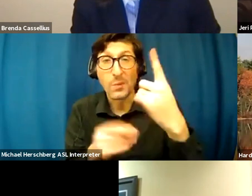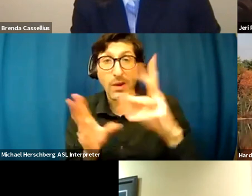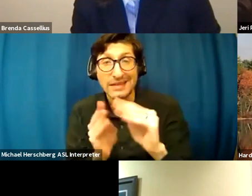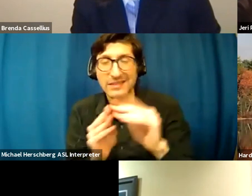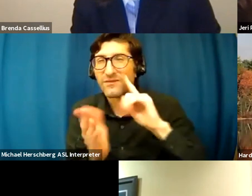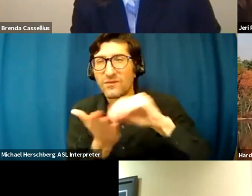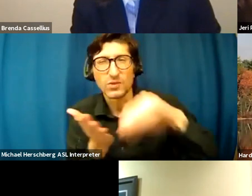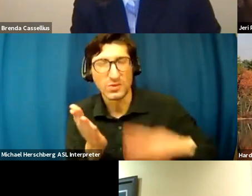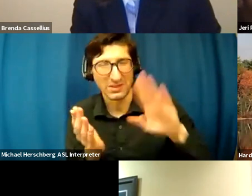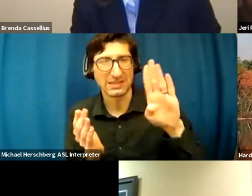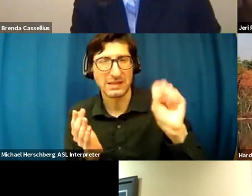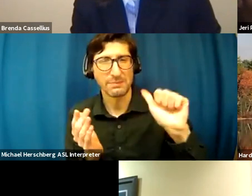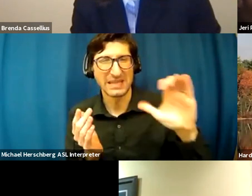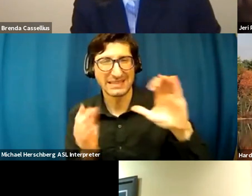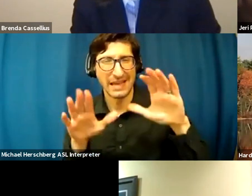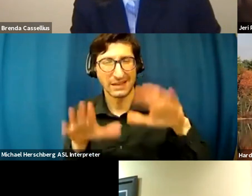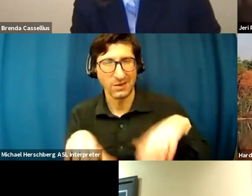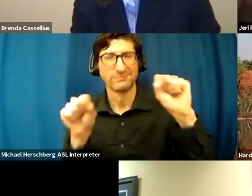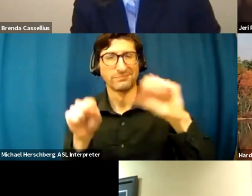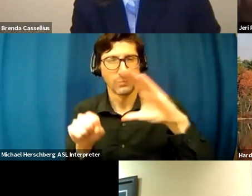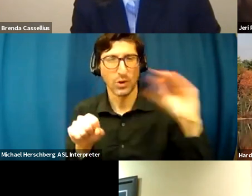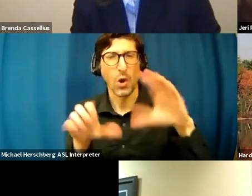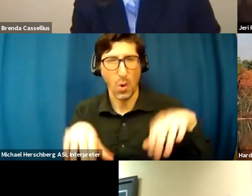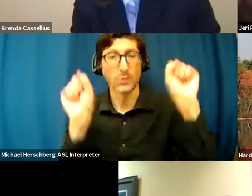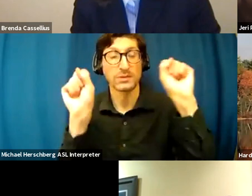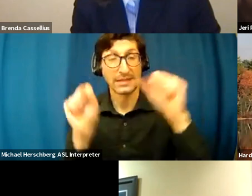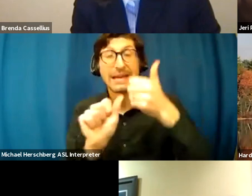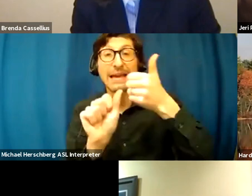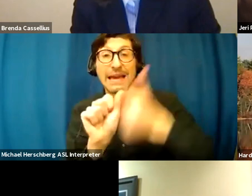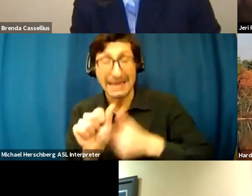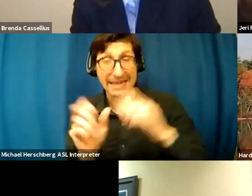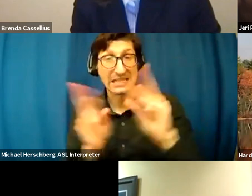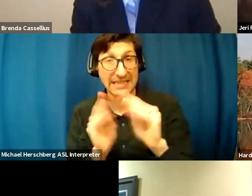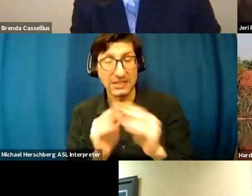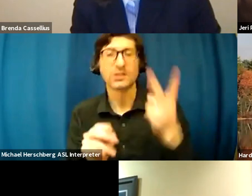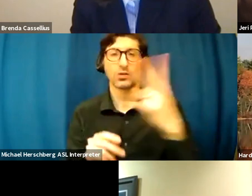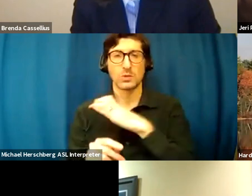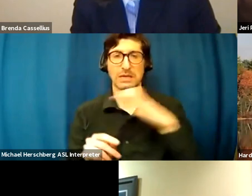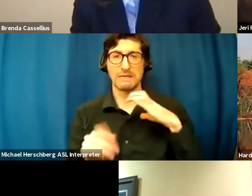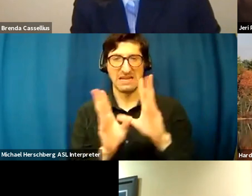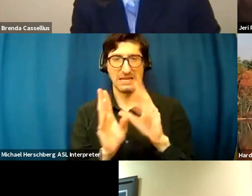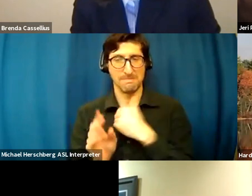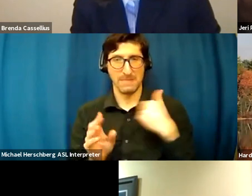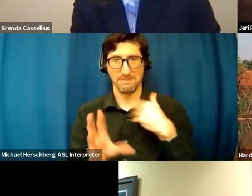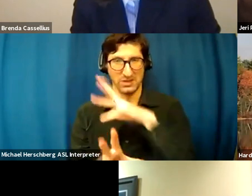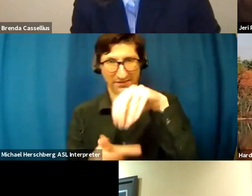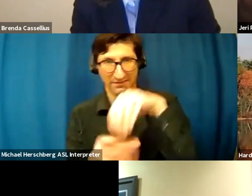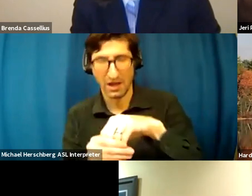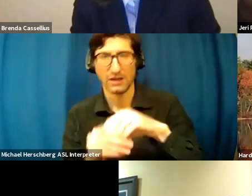by BSAC. Each session will be co-facilitated by 2 committee members and interpretation will be